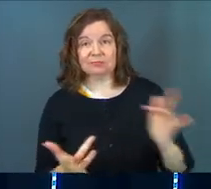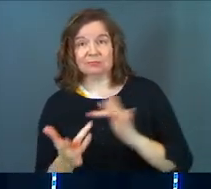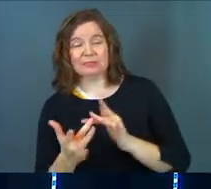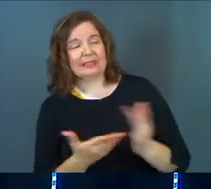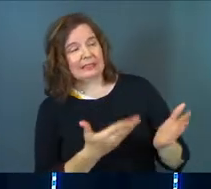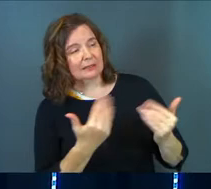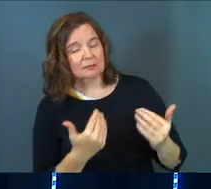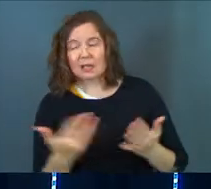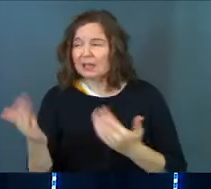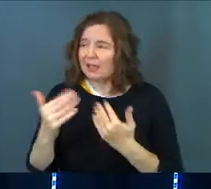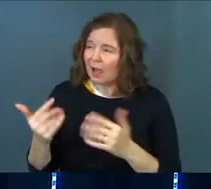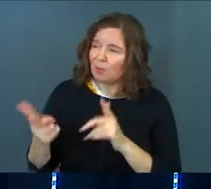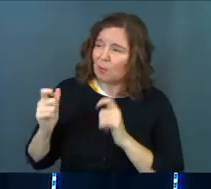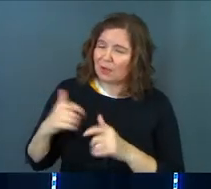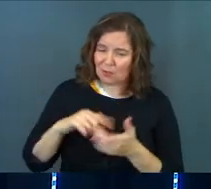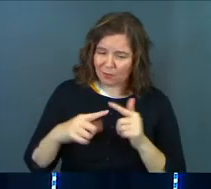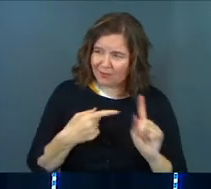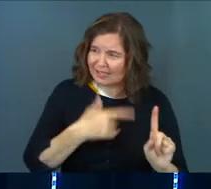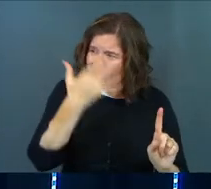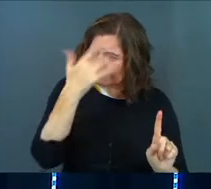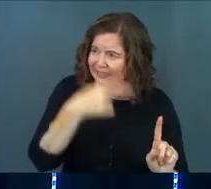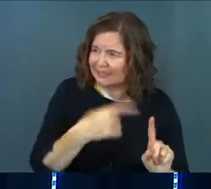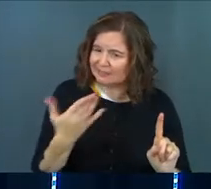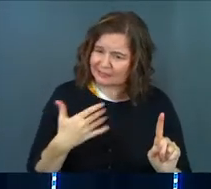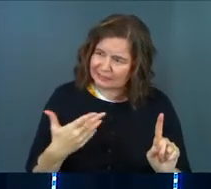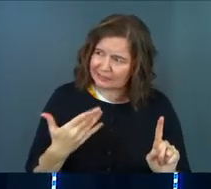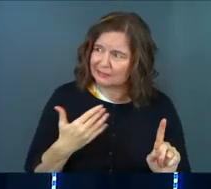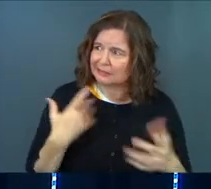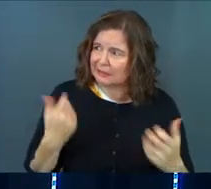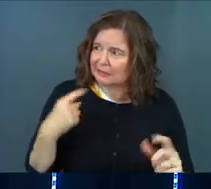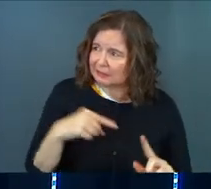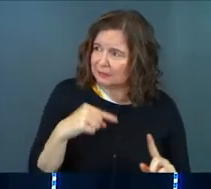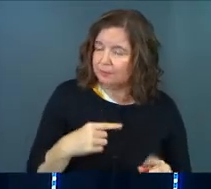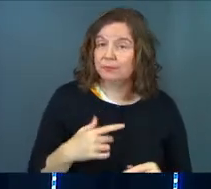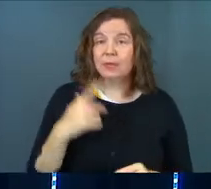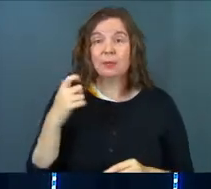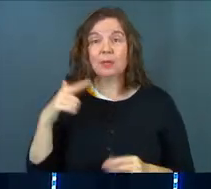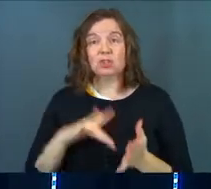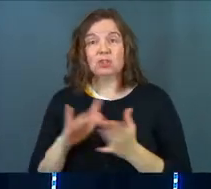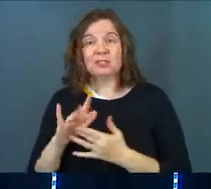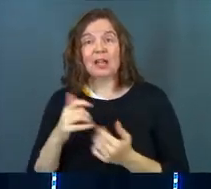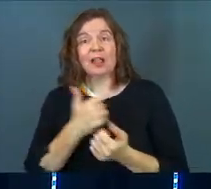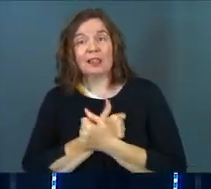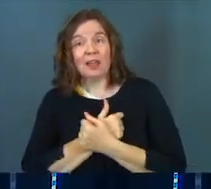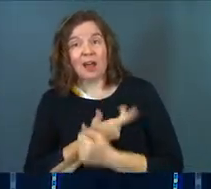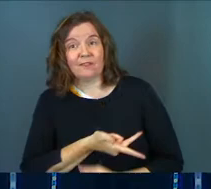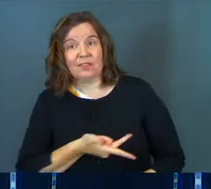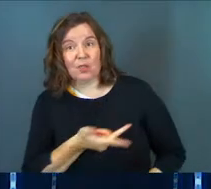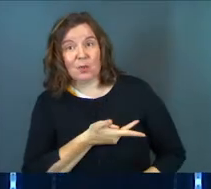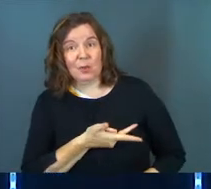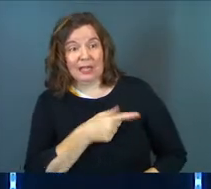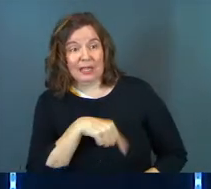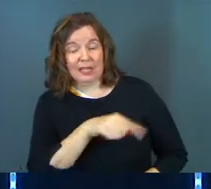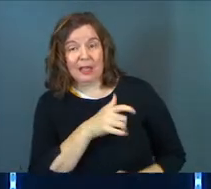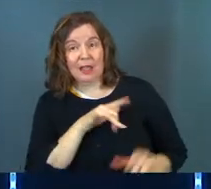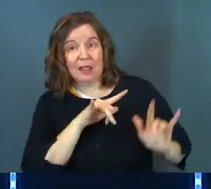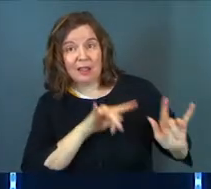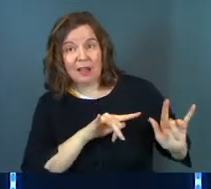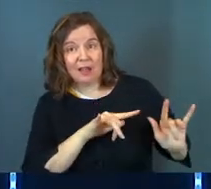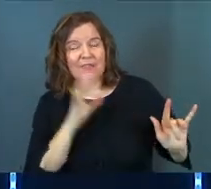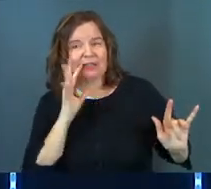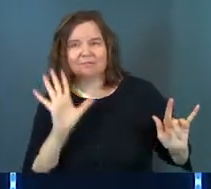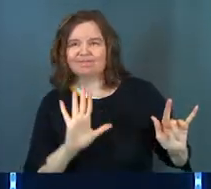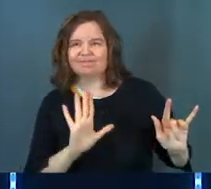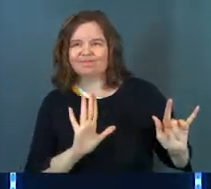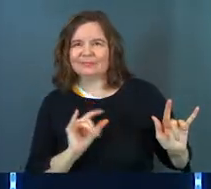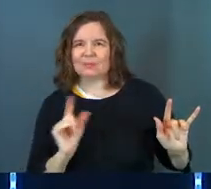and said, you got to come quick. Your friend is sick. You got to put a stop to this. And because Jesus loved these three individuals, he decided